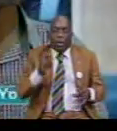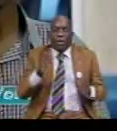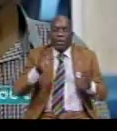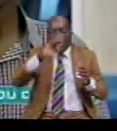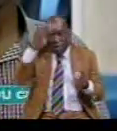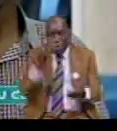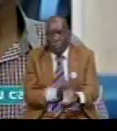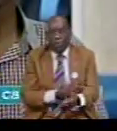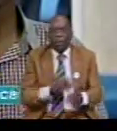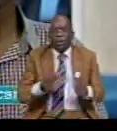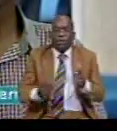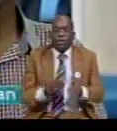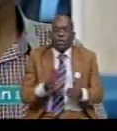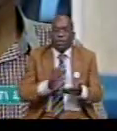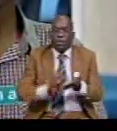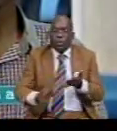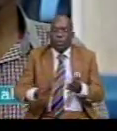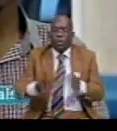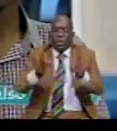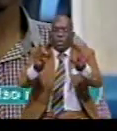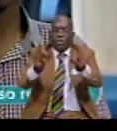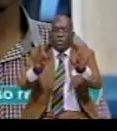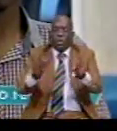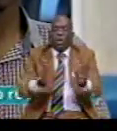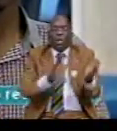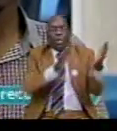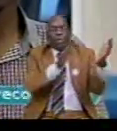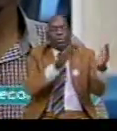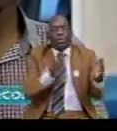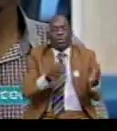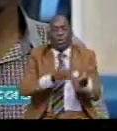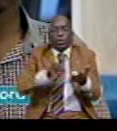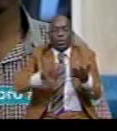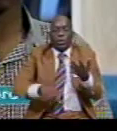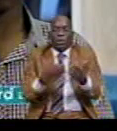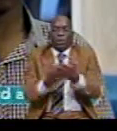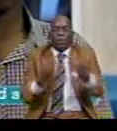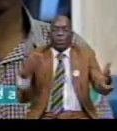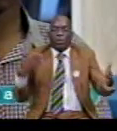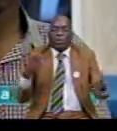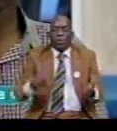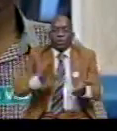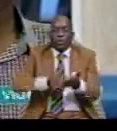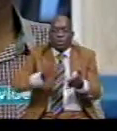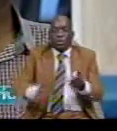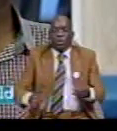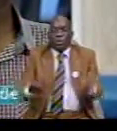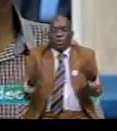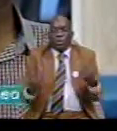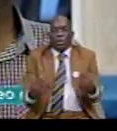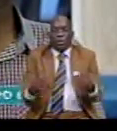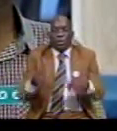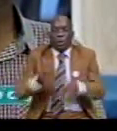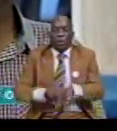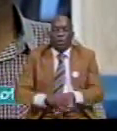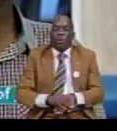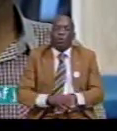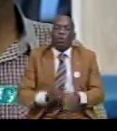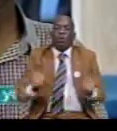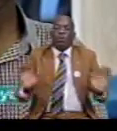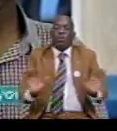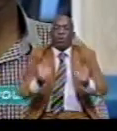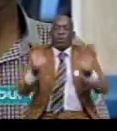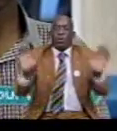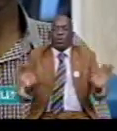were expecting the result. But before the result came out, on a Sunday preceding